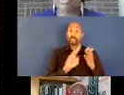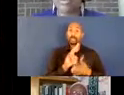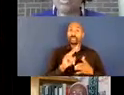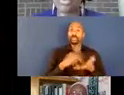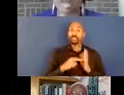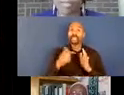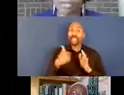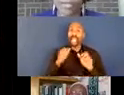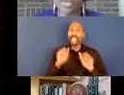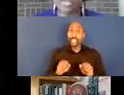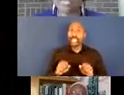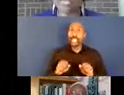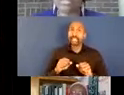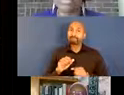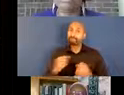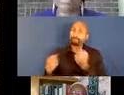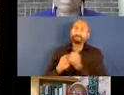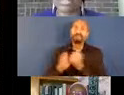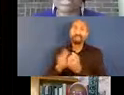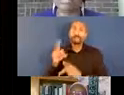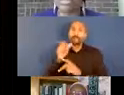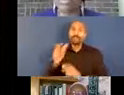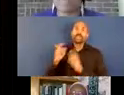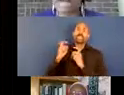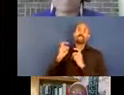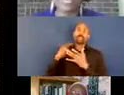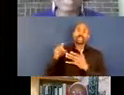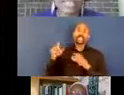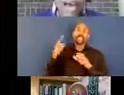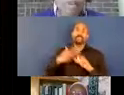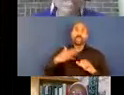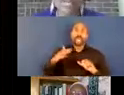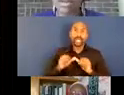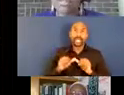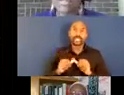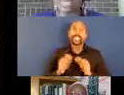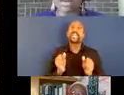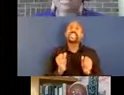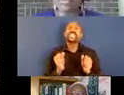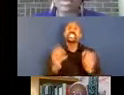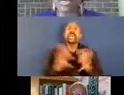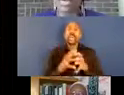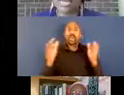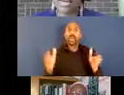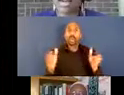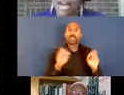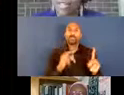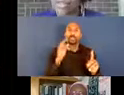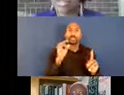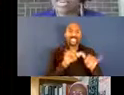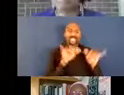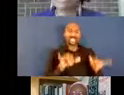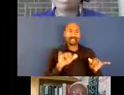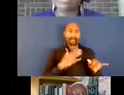are too many opportunities for betrayal in this system where my voice is louder than hundreds of Garifuna, of